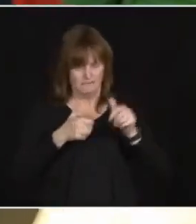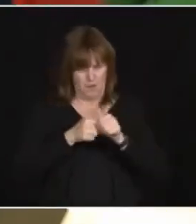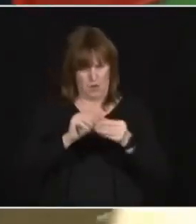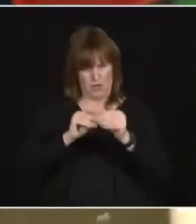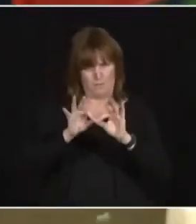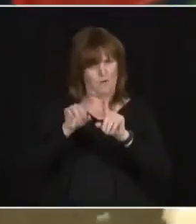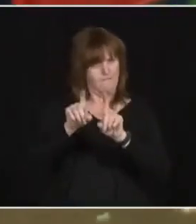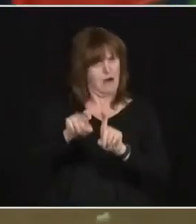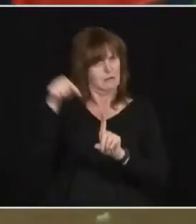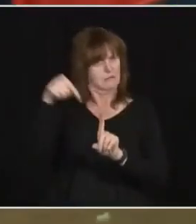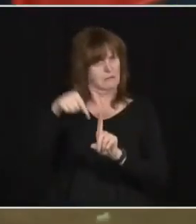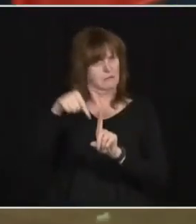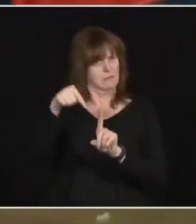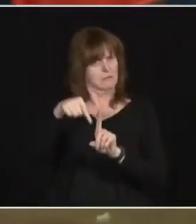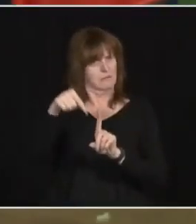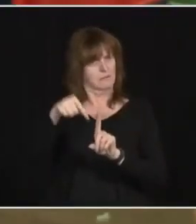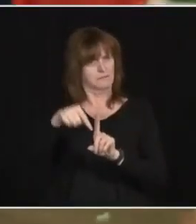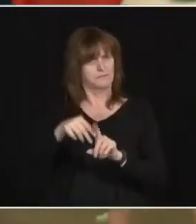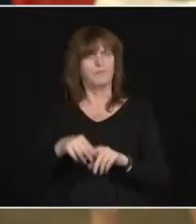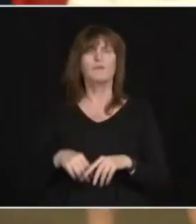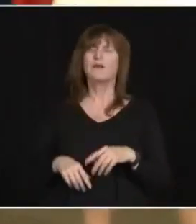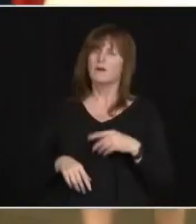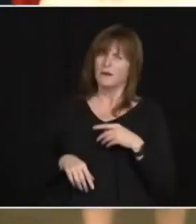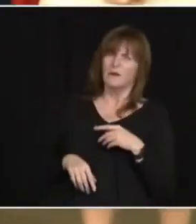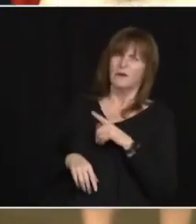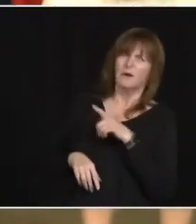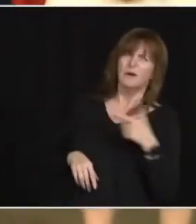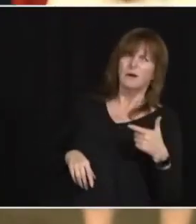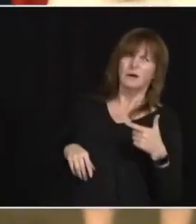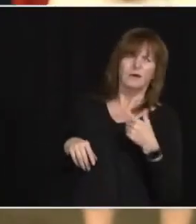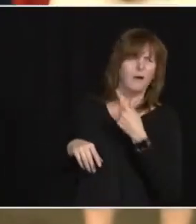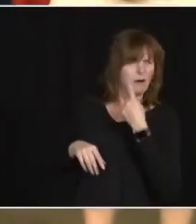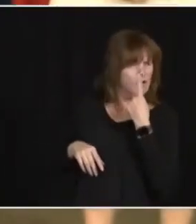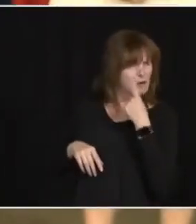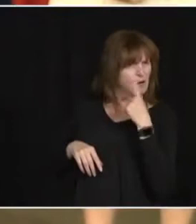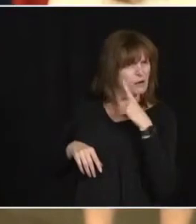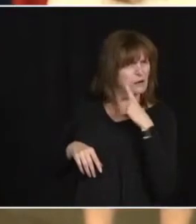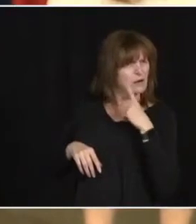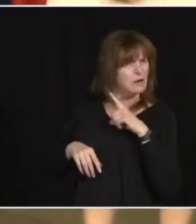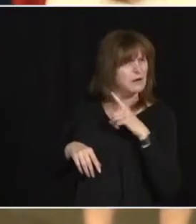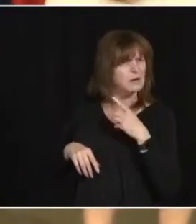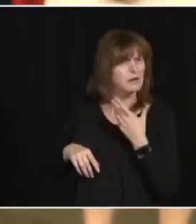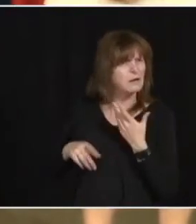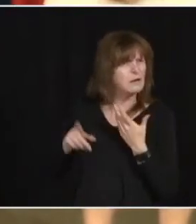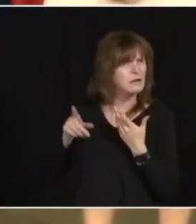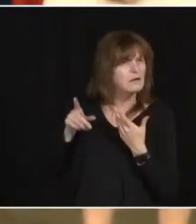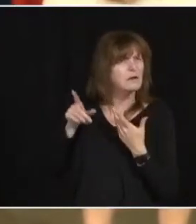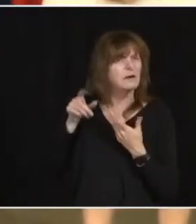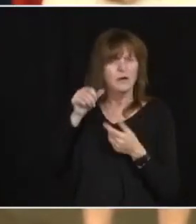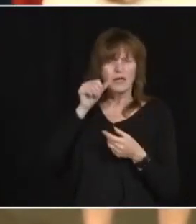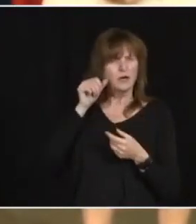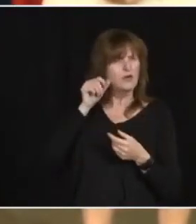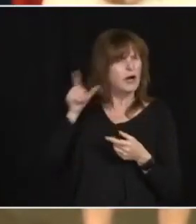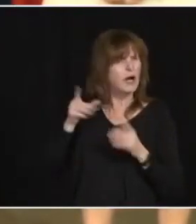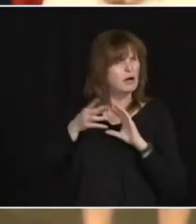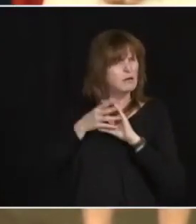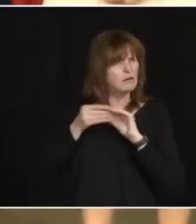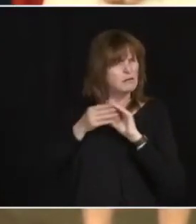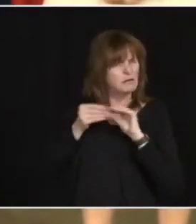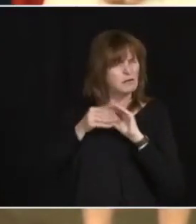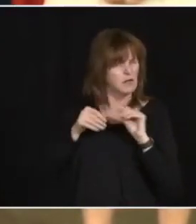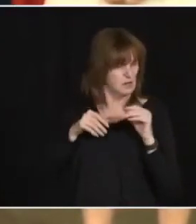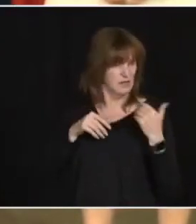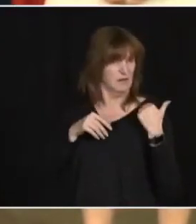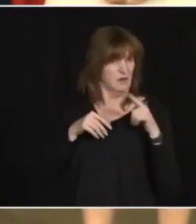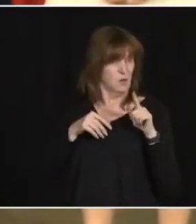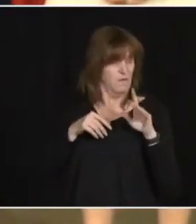Thank you. I'm wondering if I can ask about something you talked about yesterday, that within 24 hours, long-term care homes in the